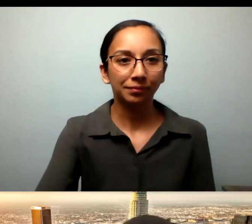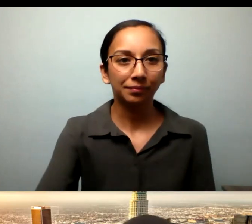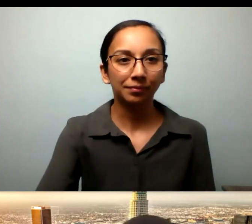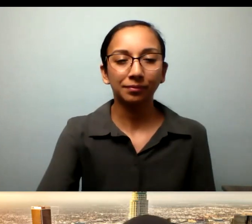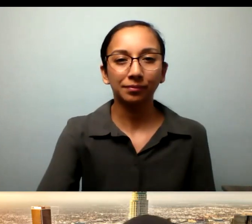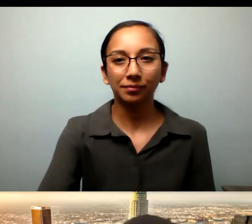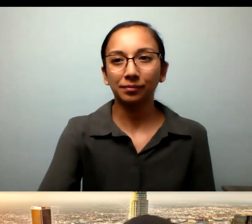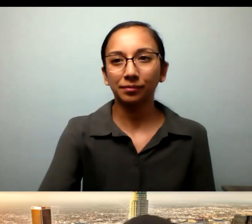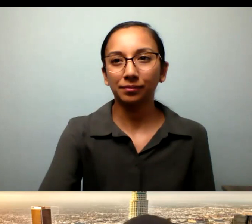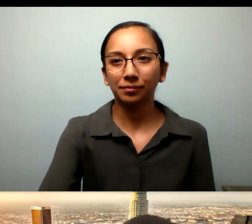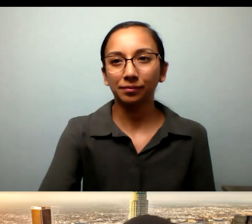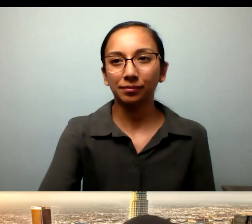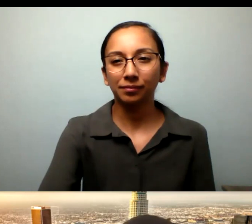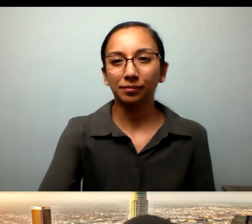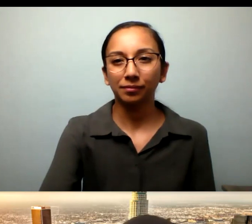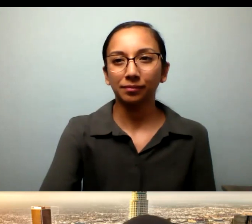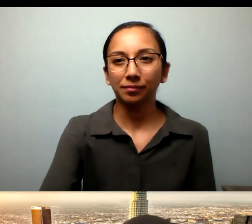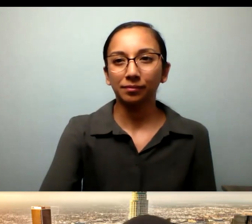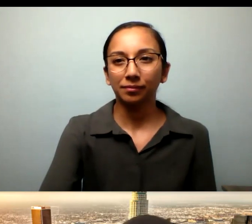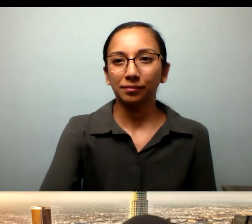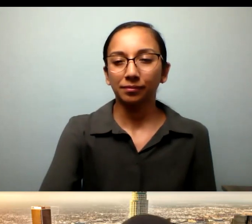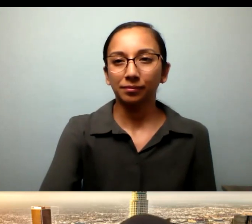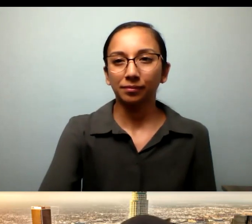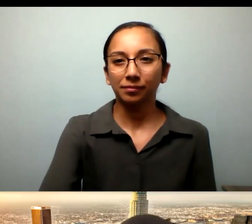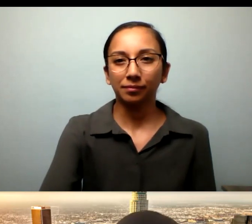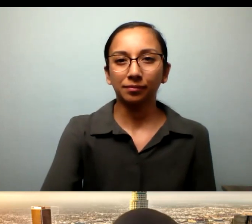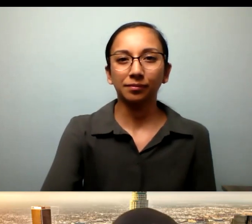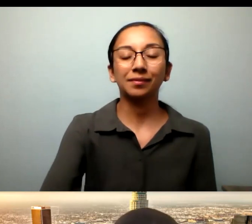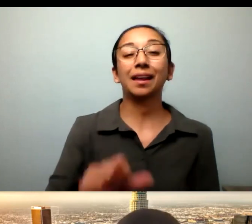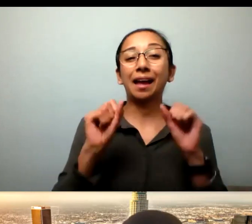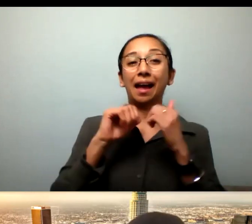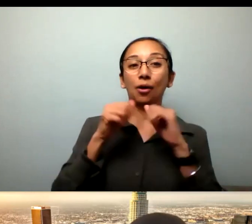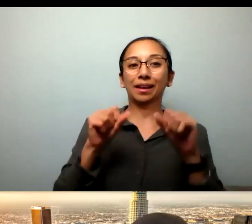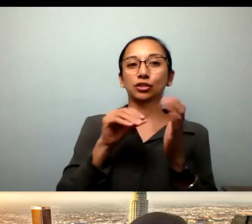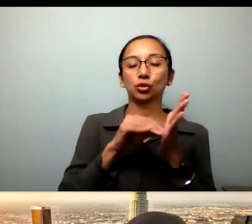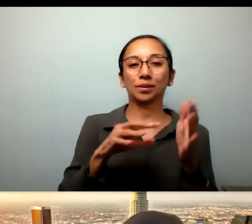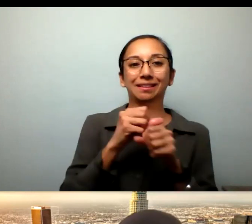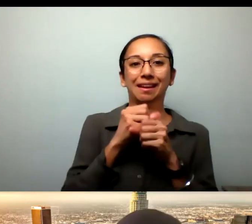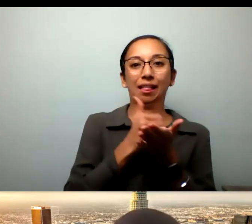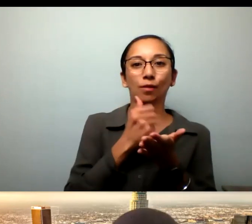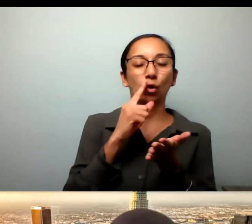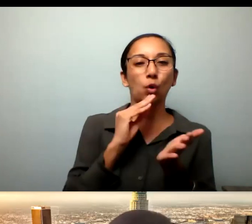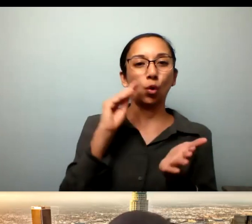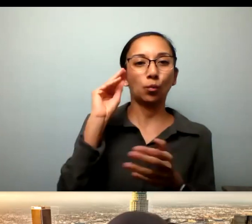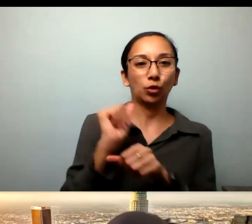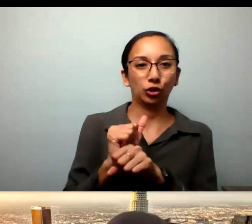can students receive help for homework? Aha, thank you. We have made, thank you.